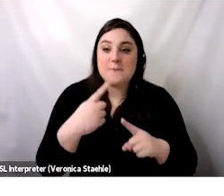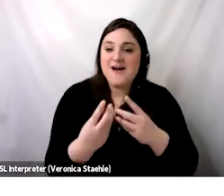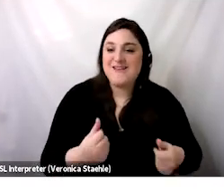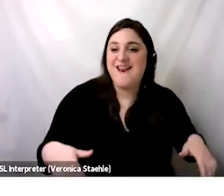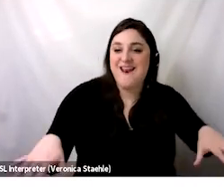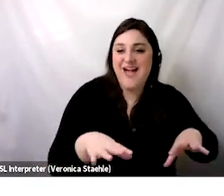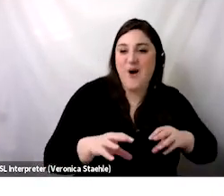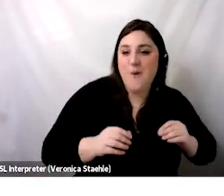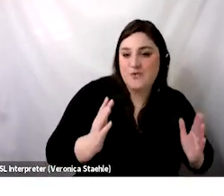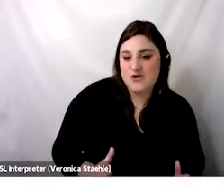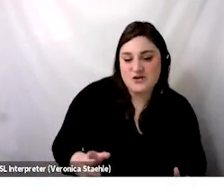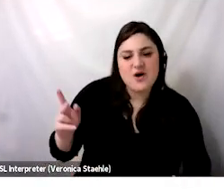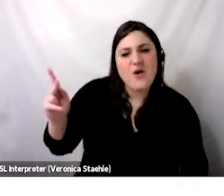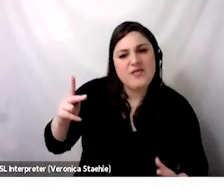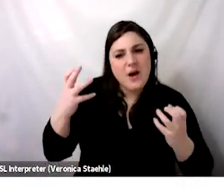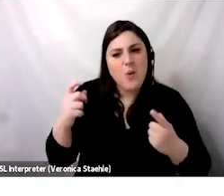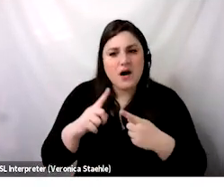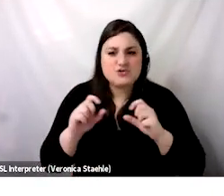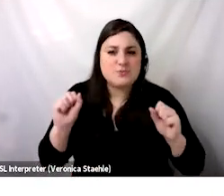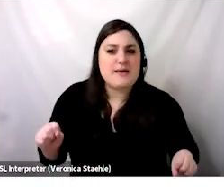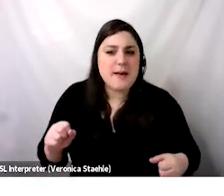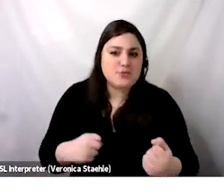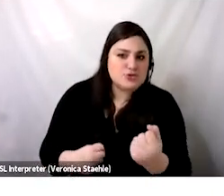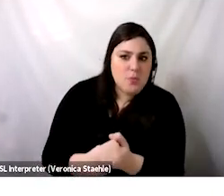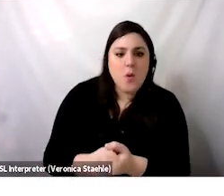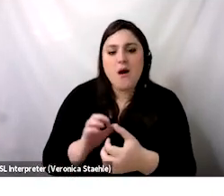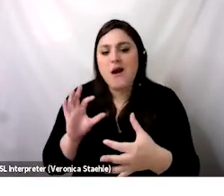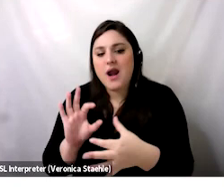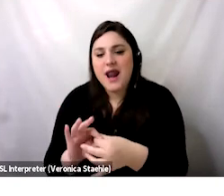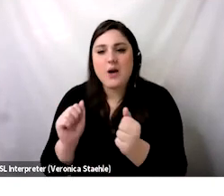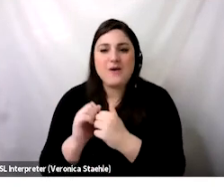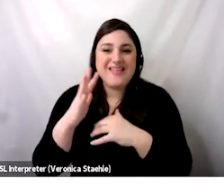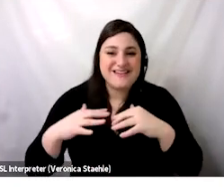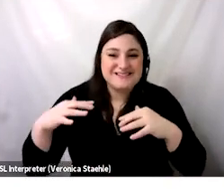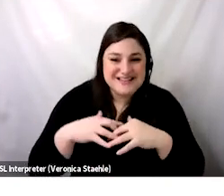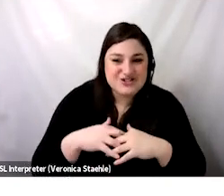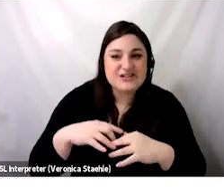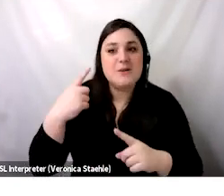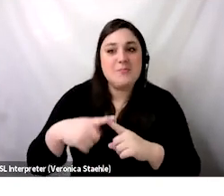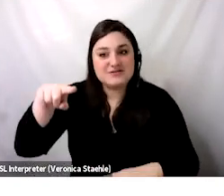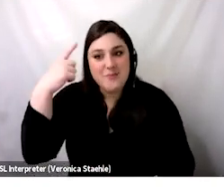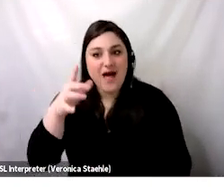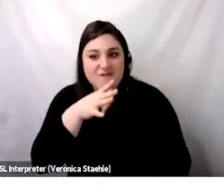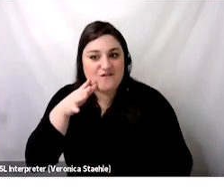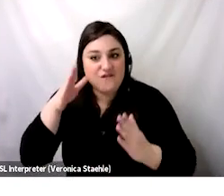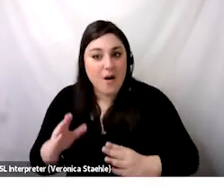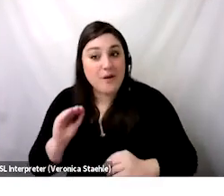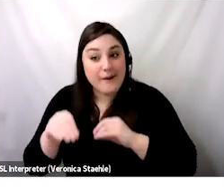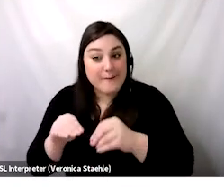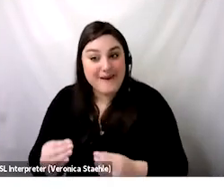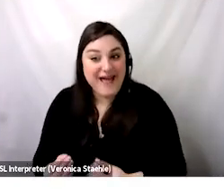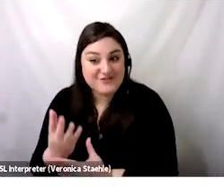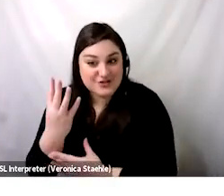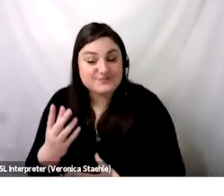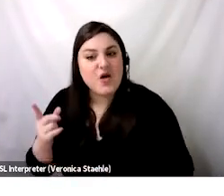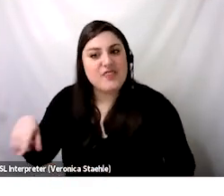are wanting to support and connect with Indigenous and Black farmers and planters. So they're asking